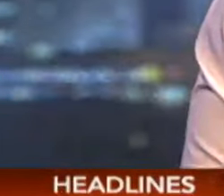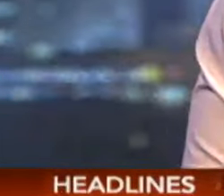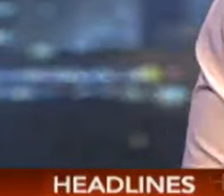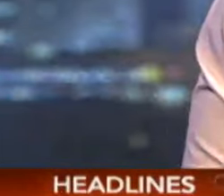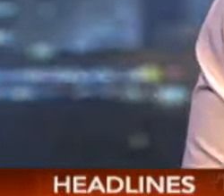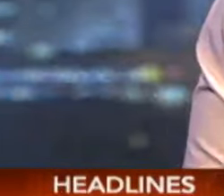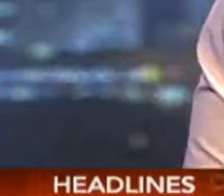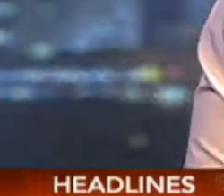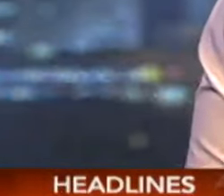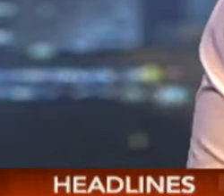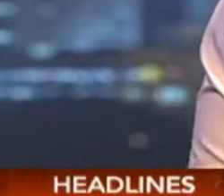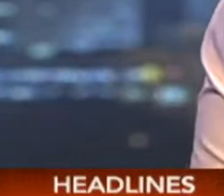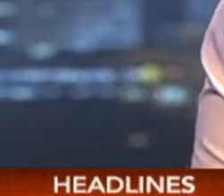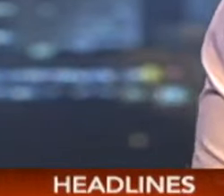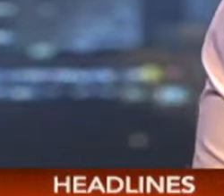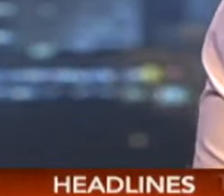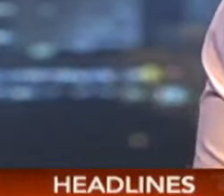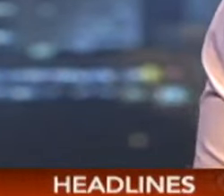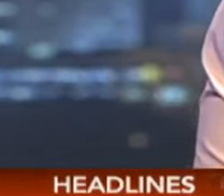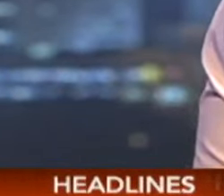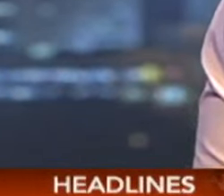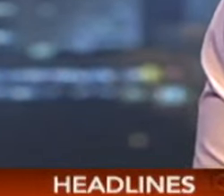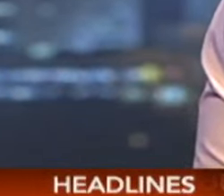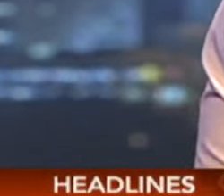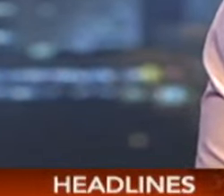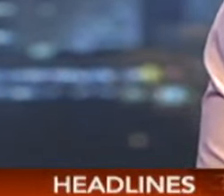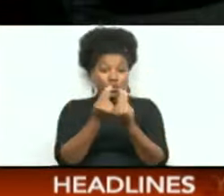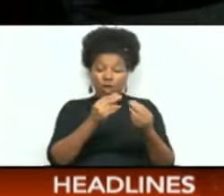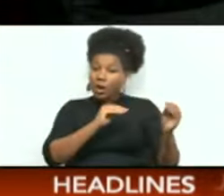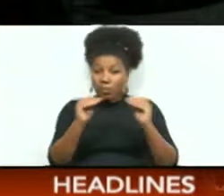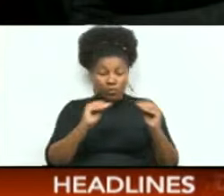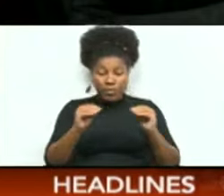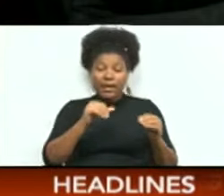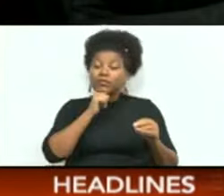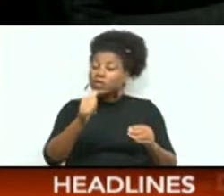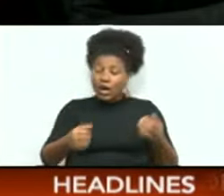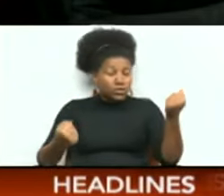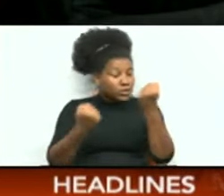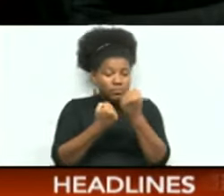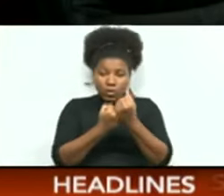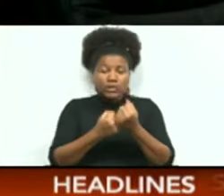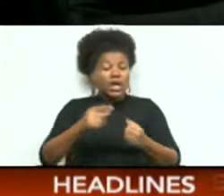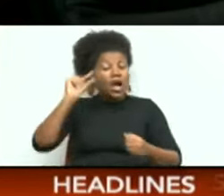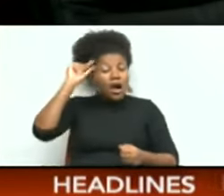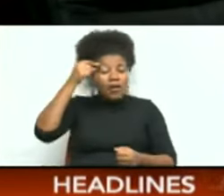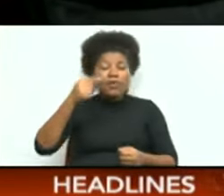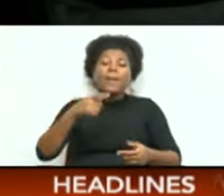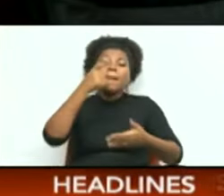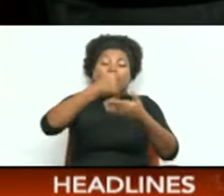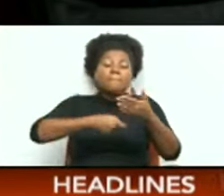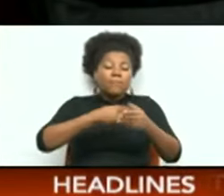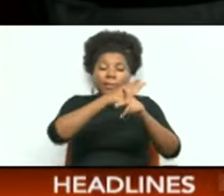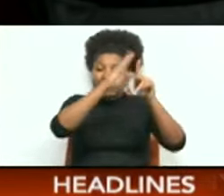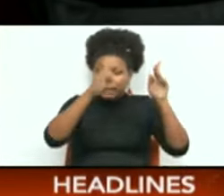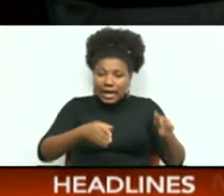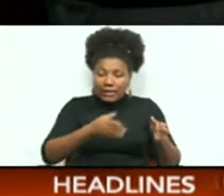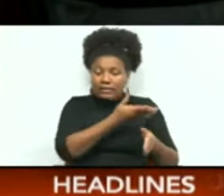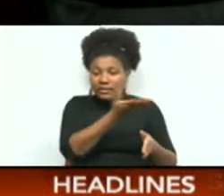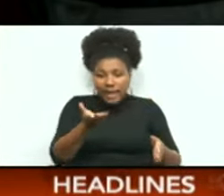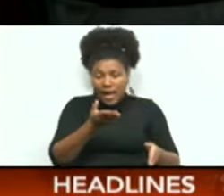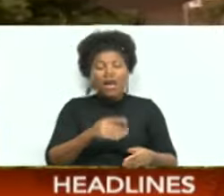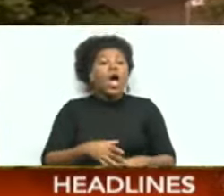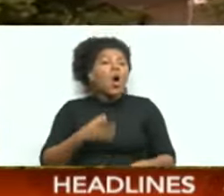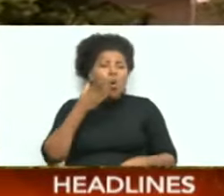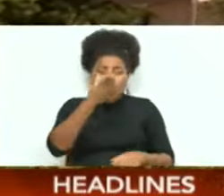The joint trade union movement is not supporting the government's property tax. Finance Minister Comimbert is adamant that property tax will be